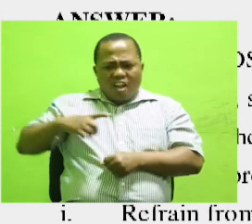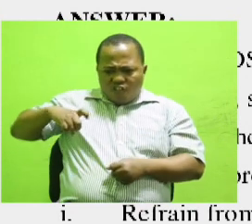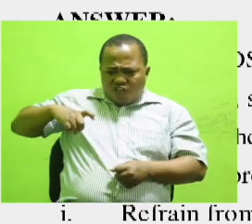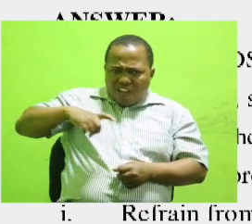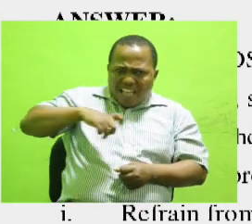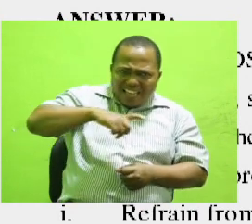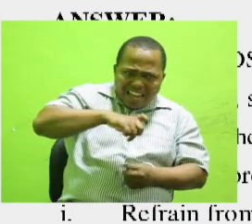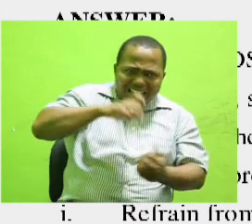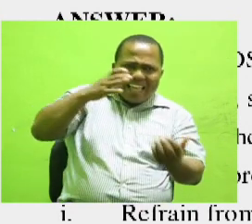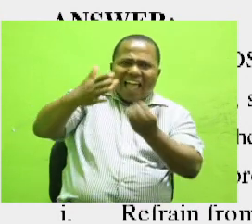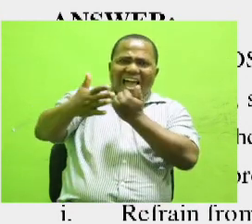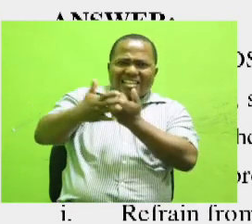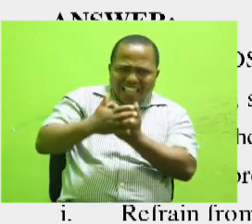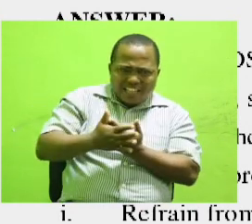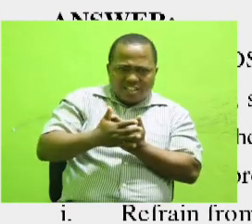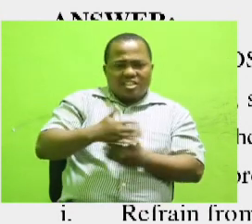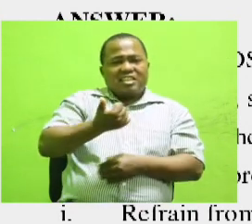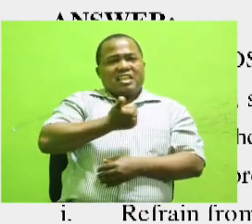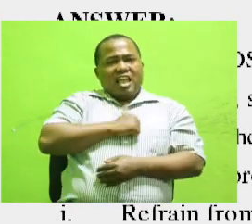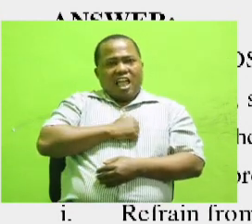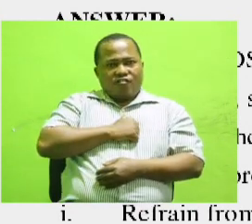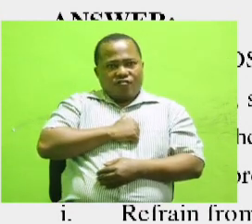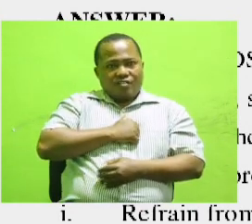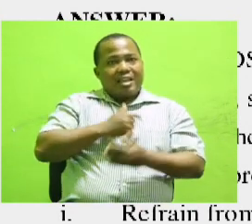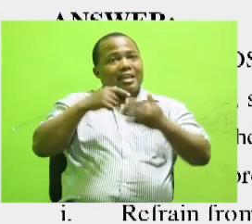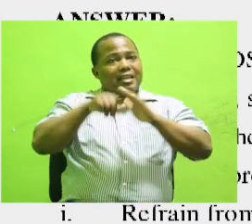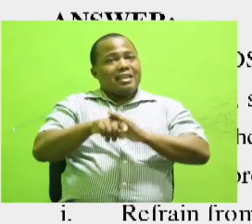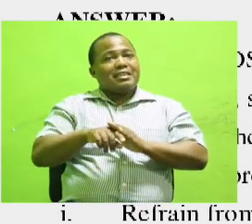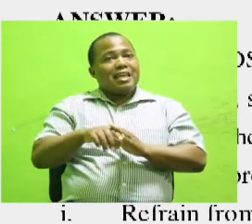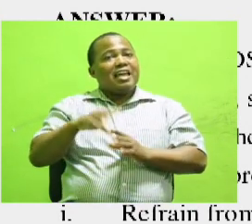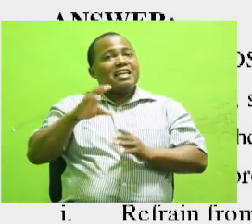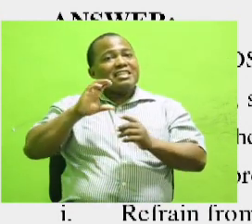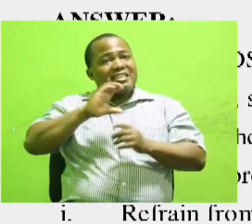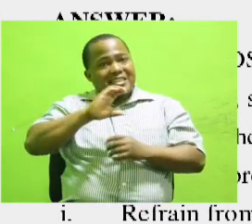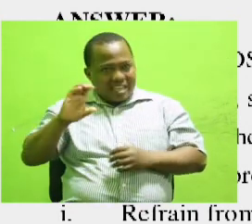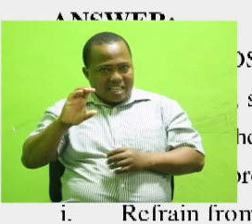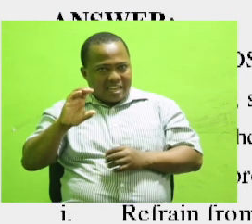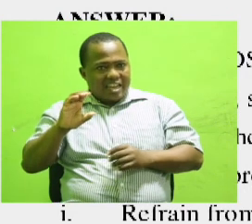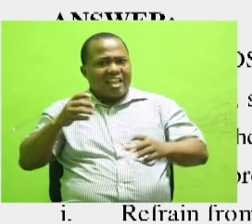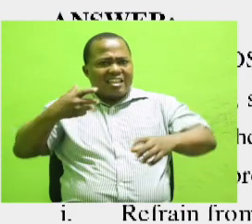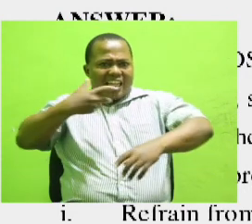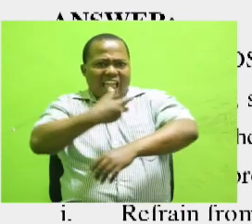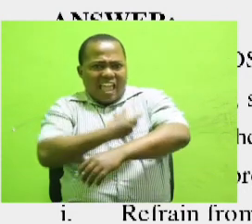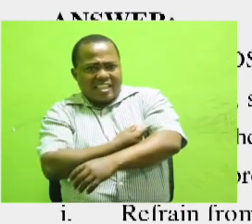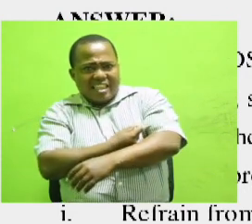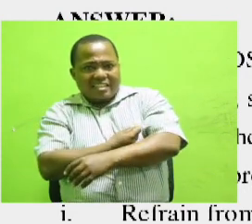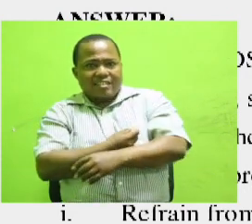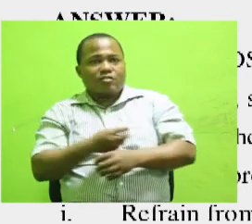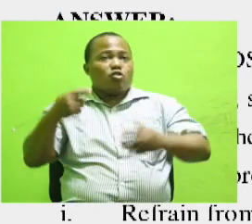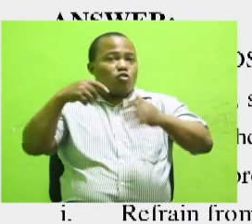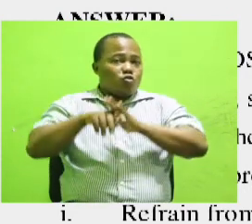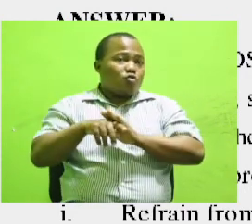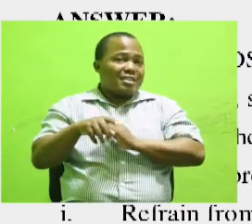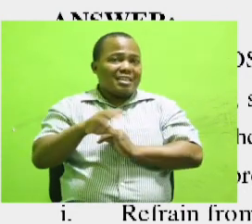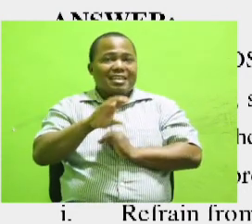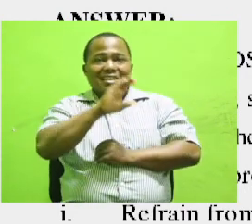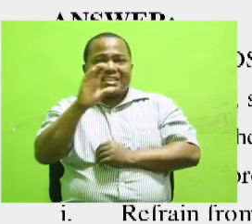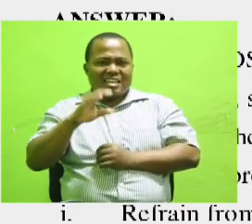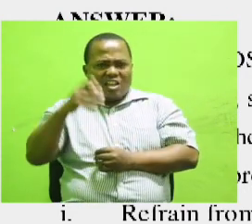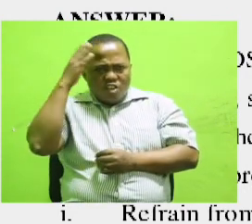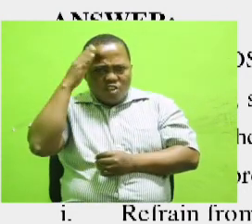attaches itself to the helper T cell, whereby it injects its RNA to the cell. We all know